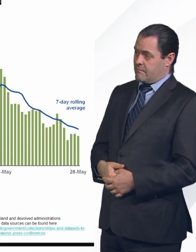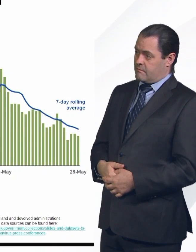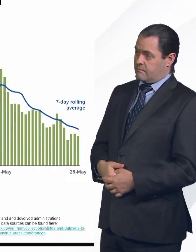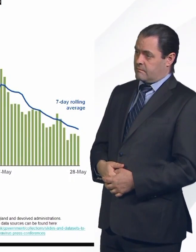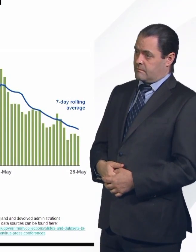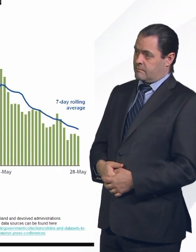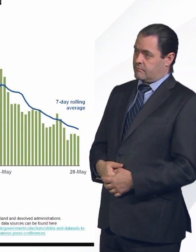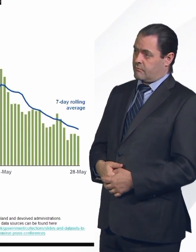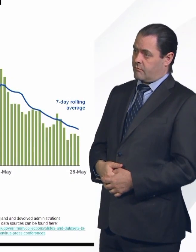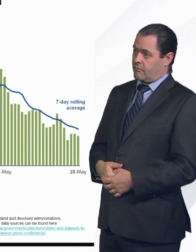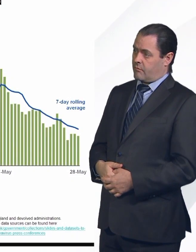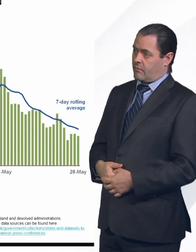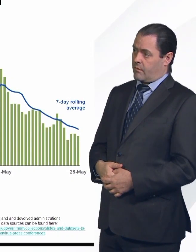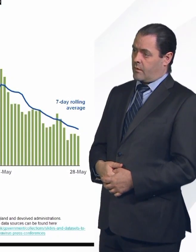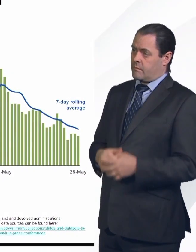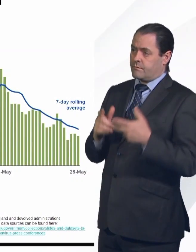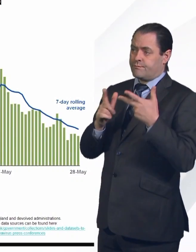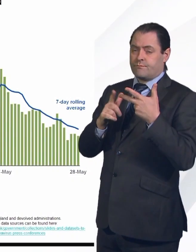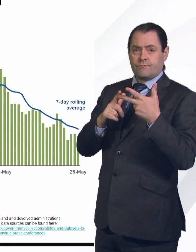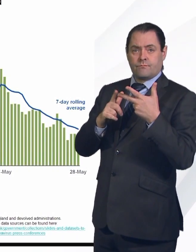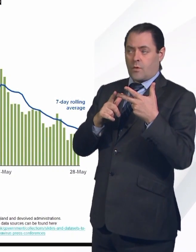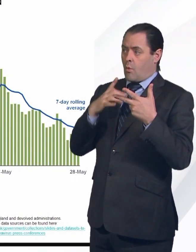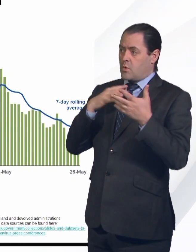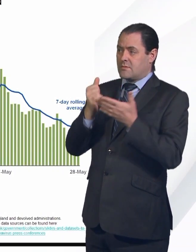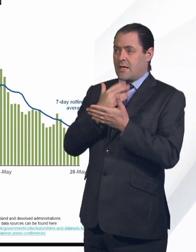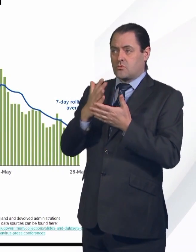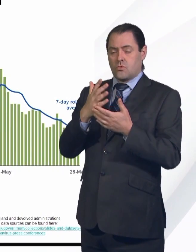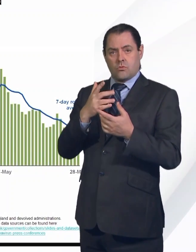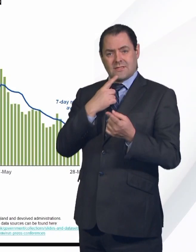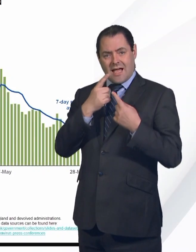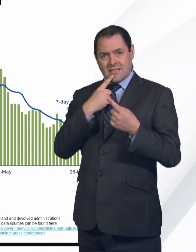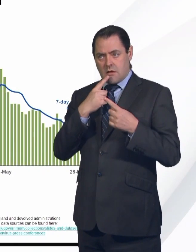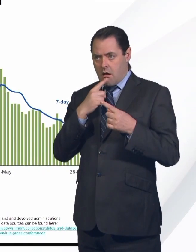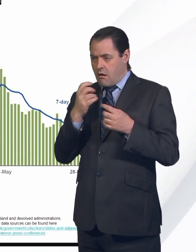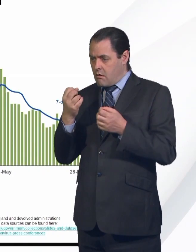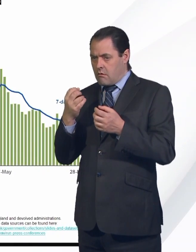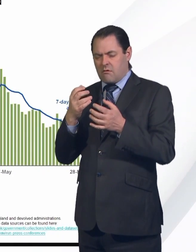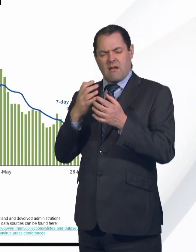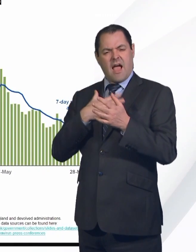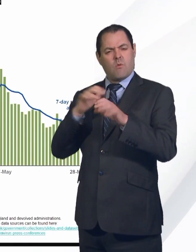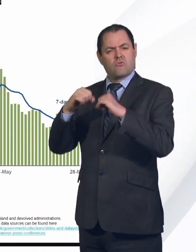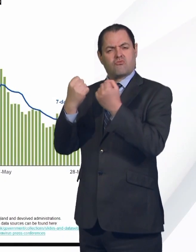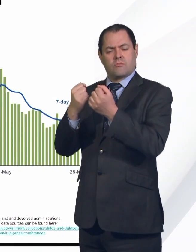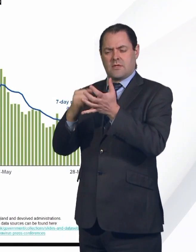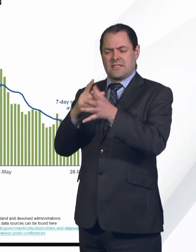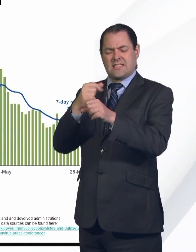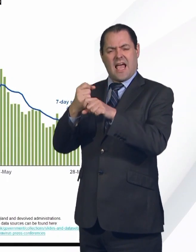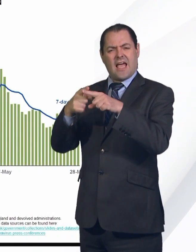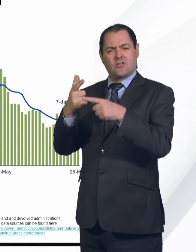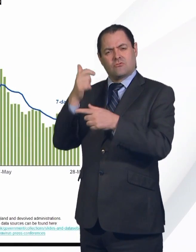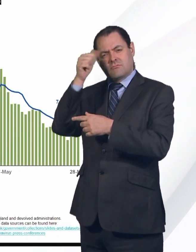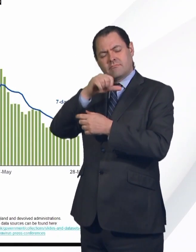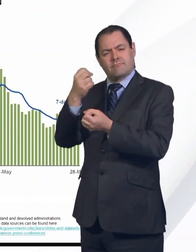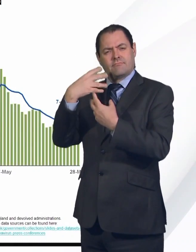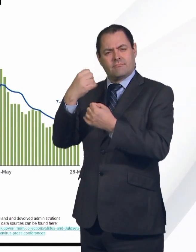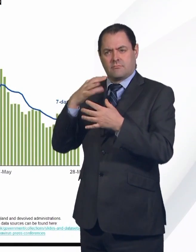Our third test is to receive reliable information, reliable data from SAGE, showing that the rate of